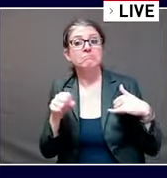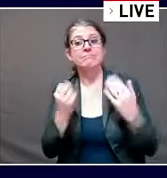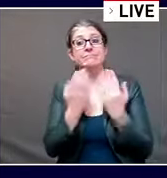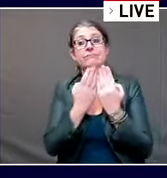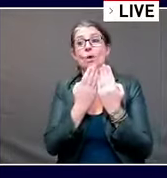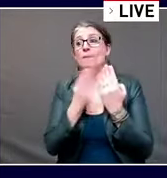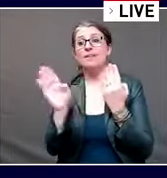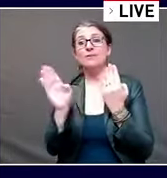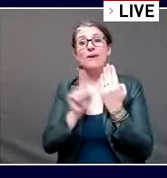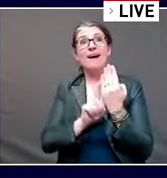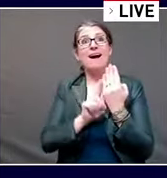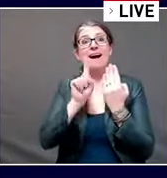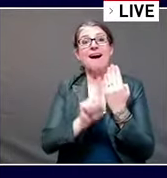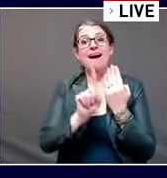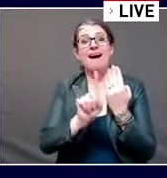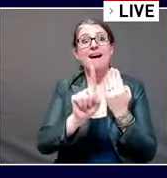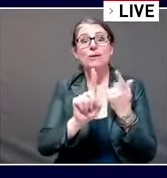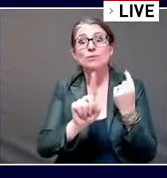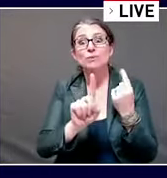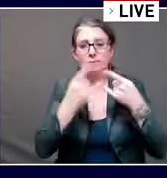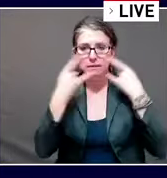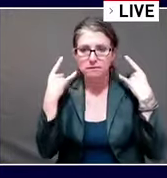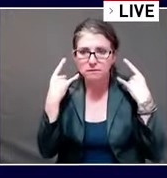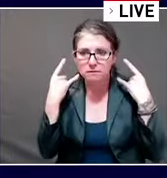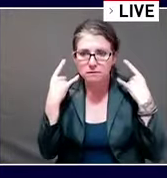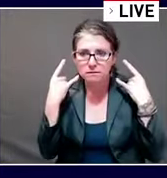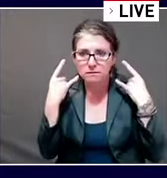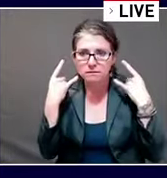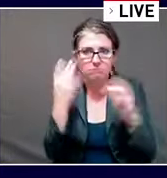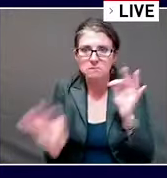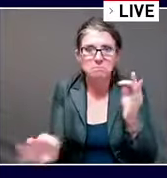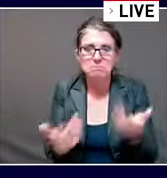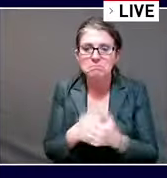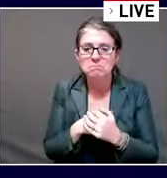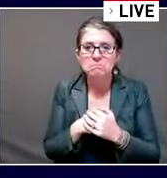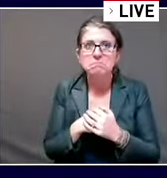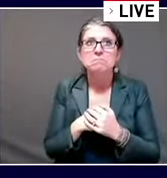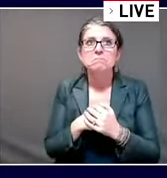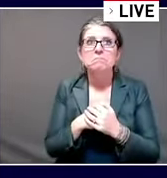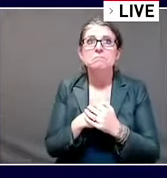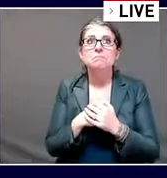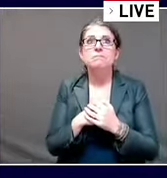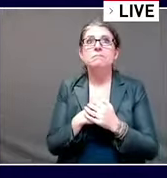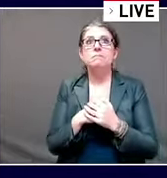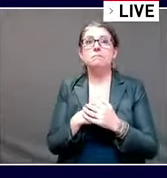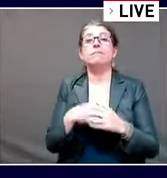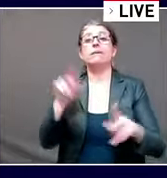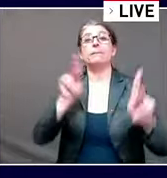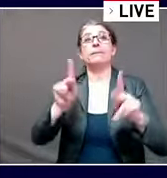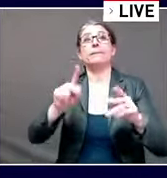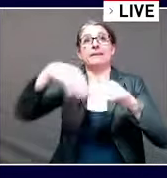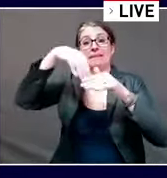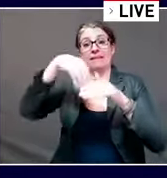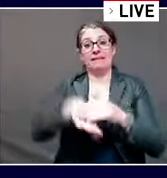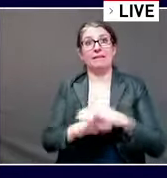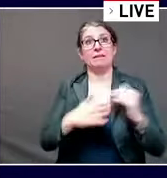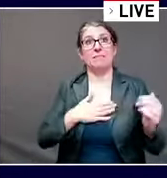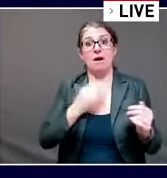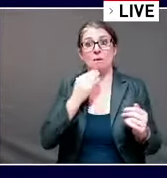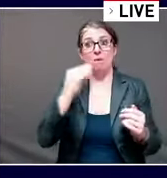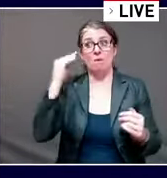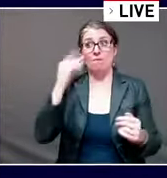occurring there, the rest of that circuit has a less and lower likelihood of propagating. Are you finding in these